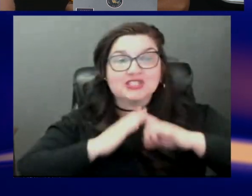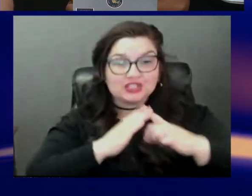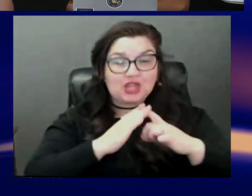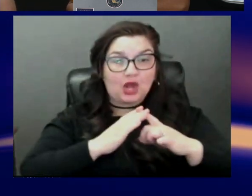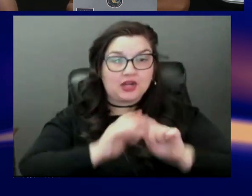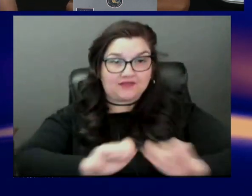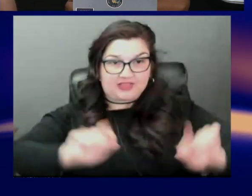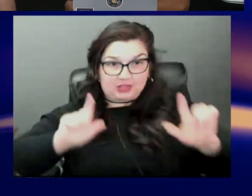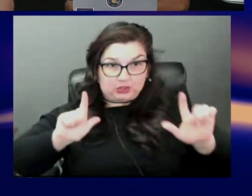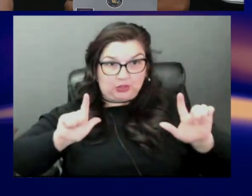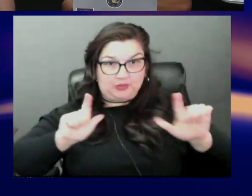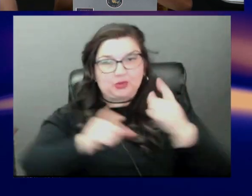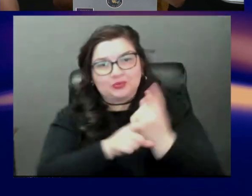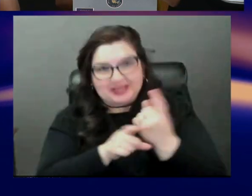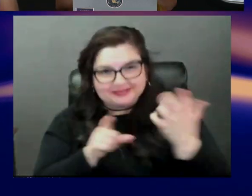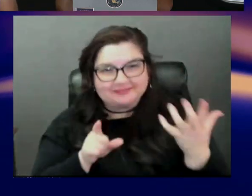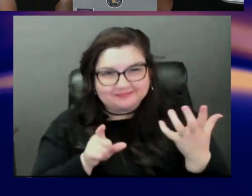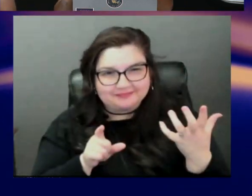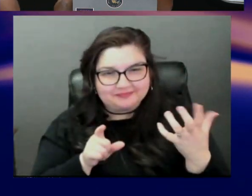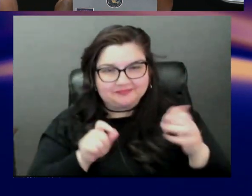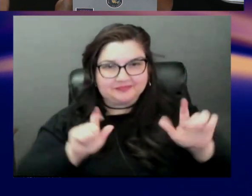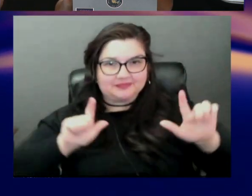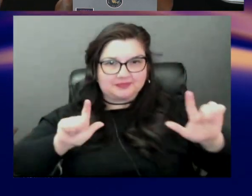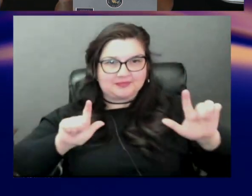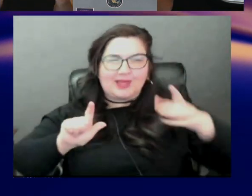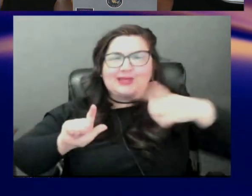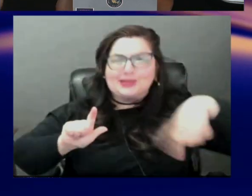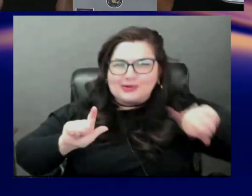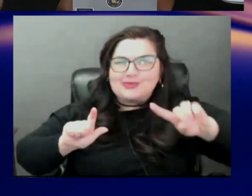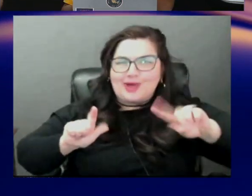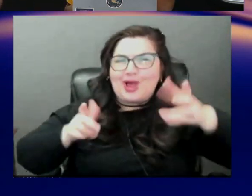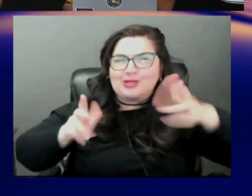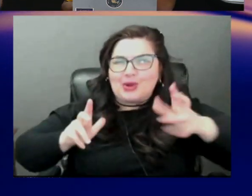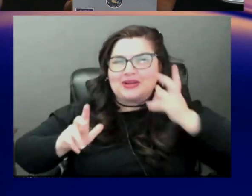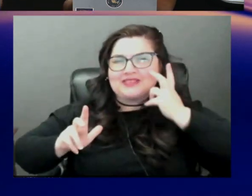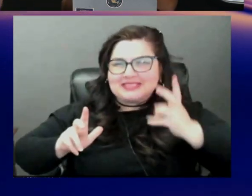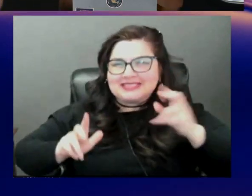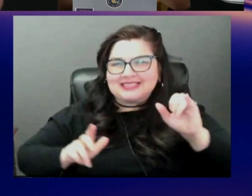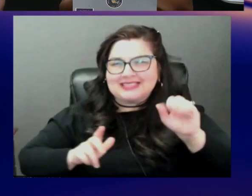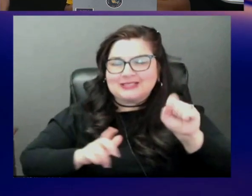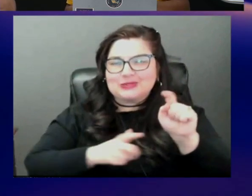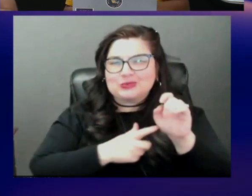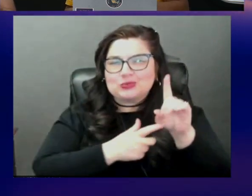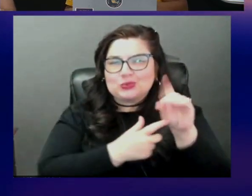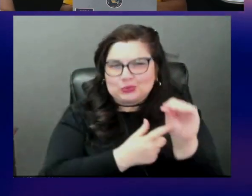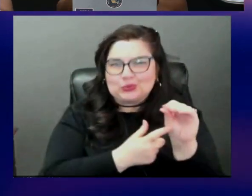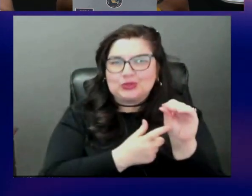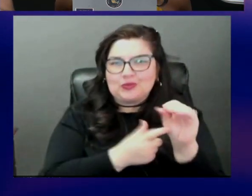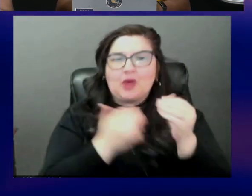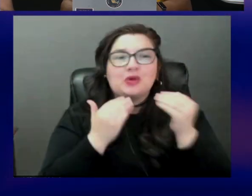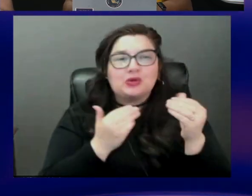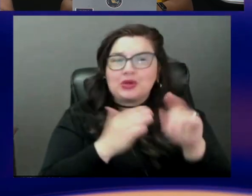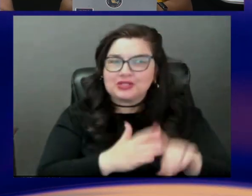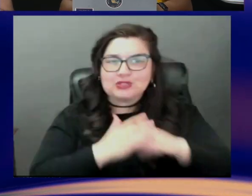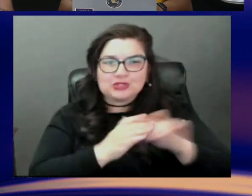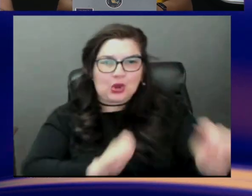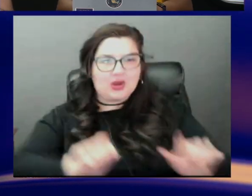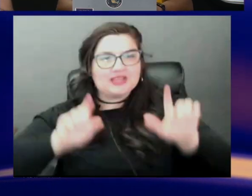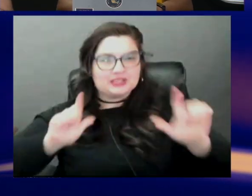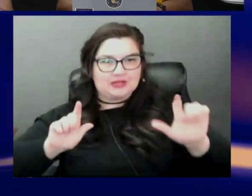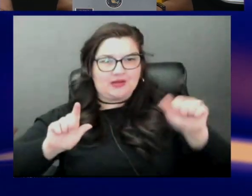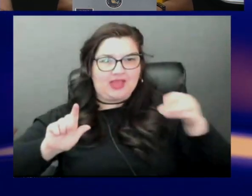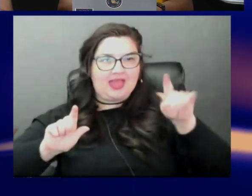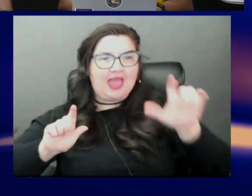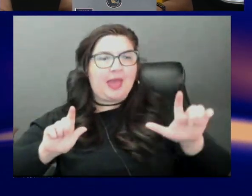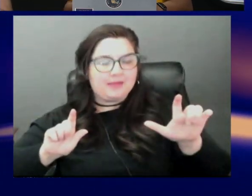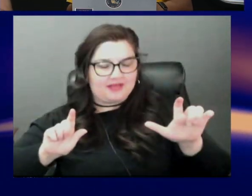this is well, y'all already had the chance to see Studio. So what we're going to do is we're going to start off in the terminal with Amplify